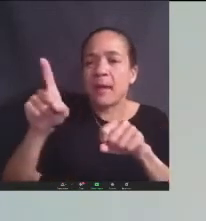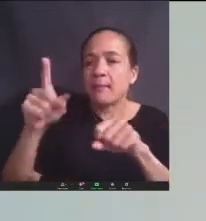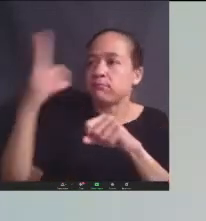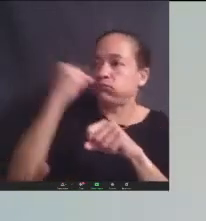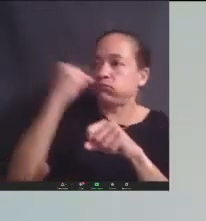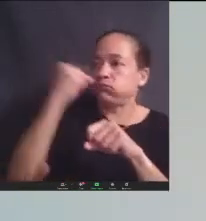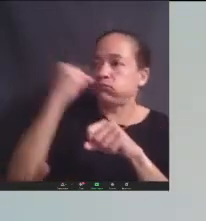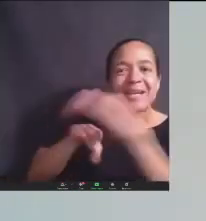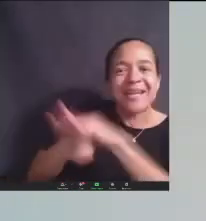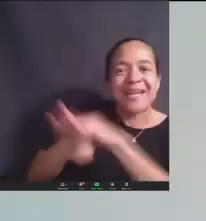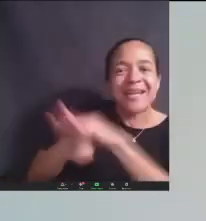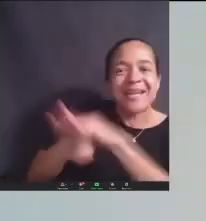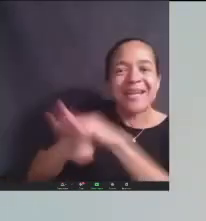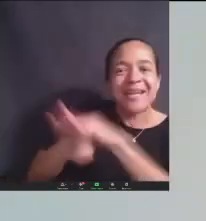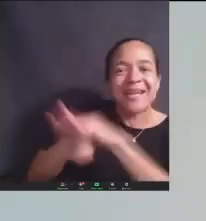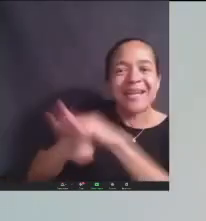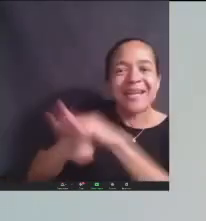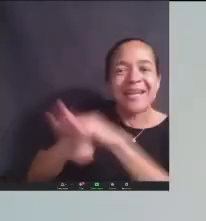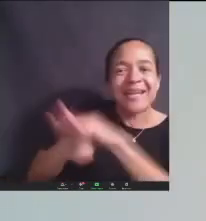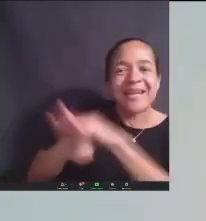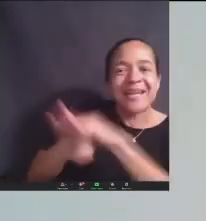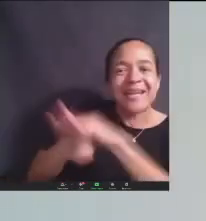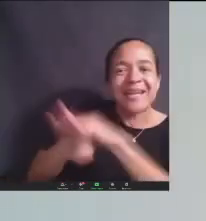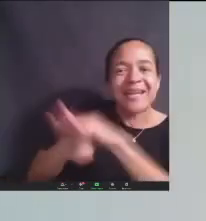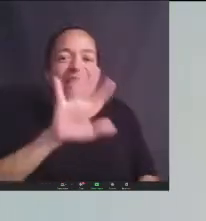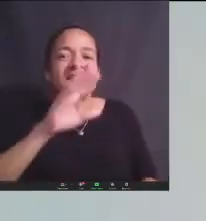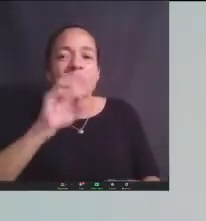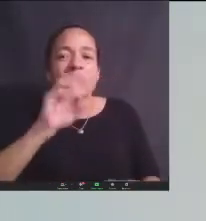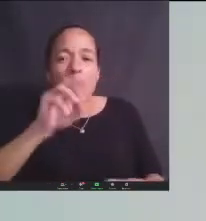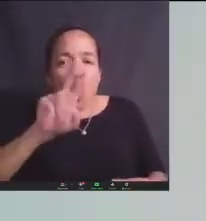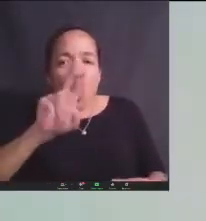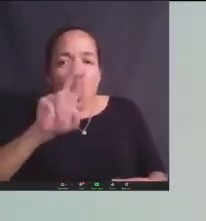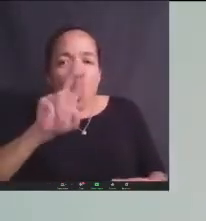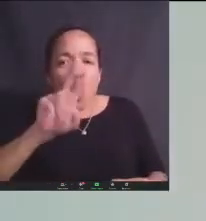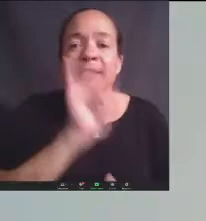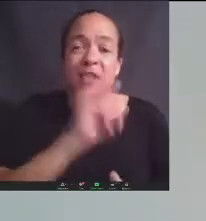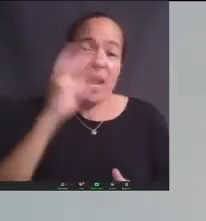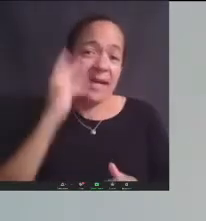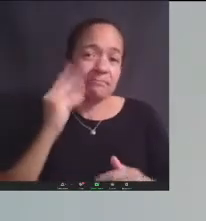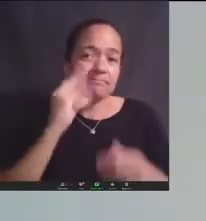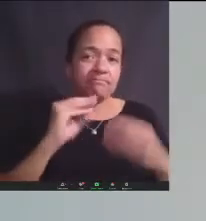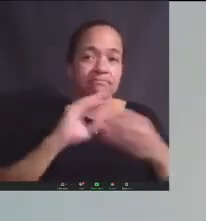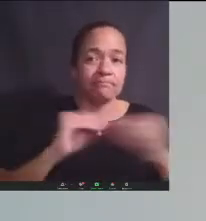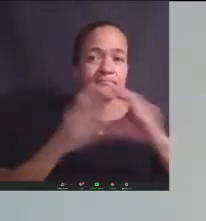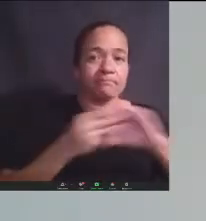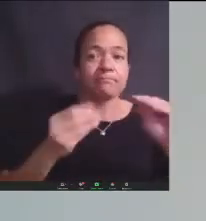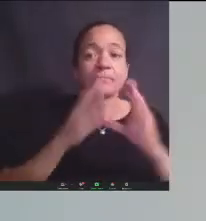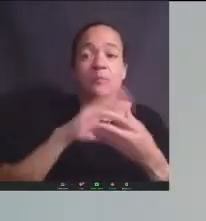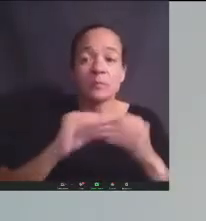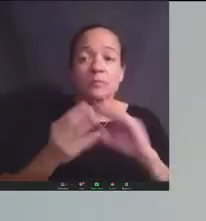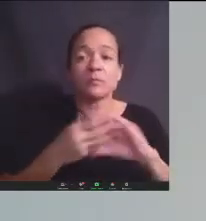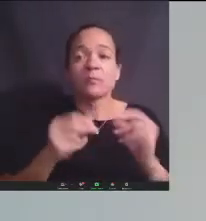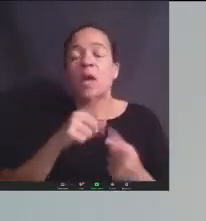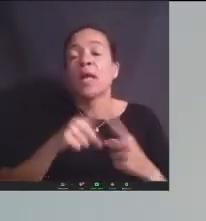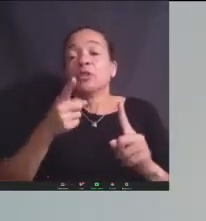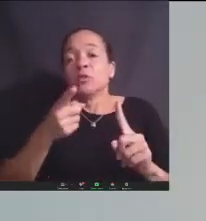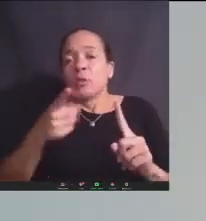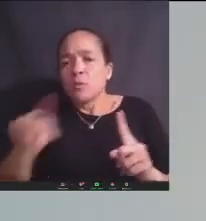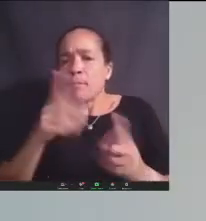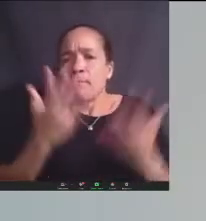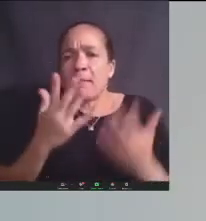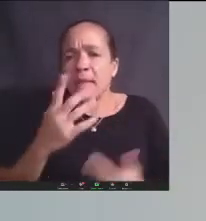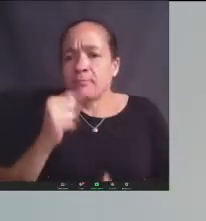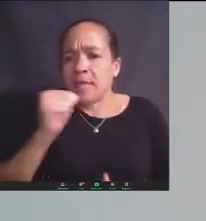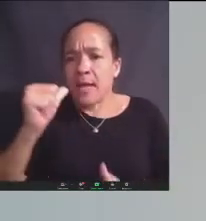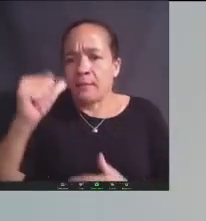experiences that you might think are uncommon or you might not associate with Black folks, Reach gives